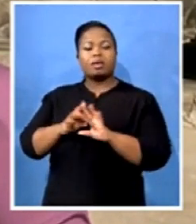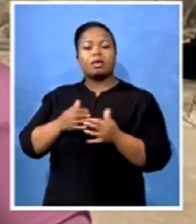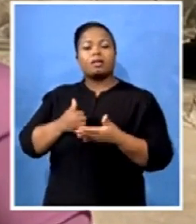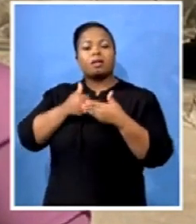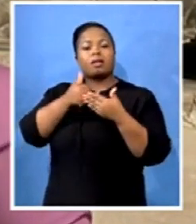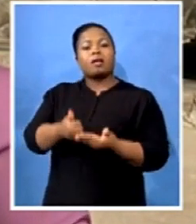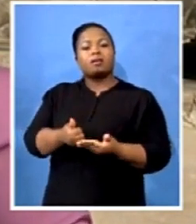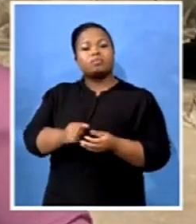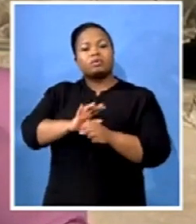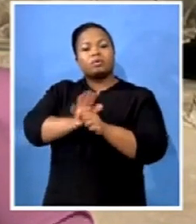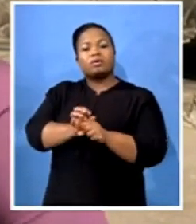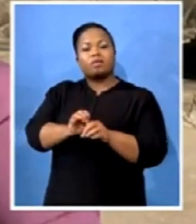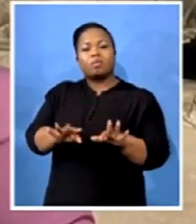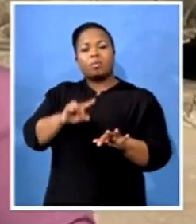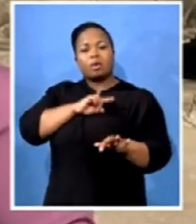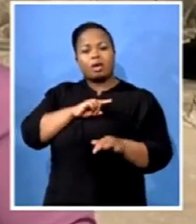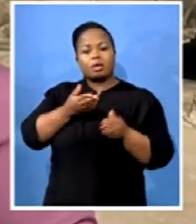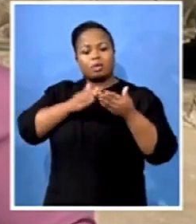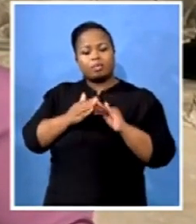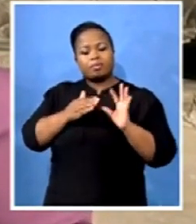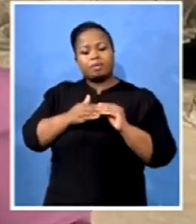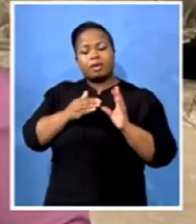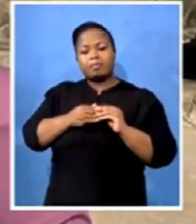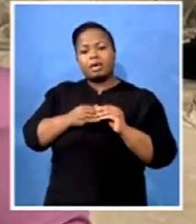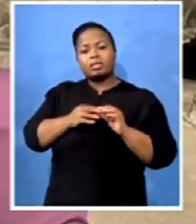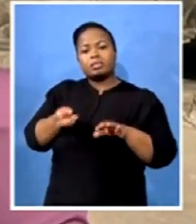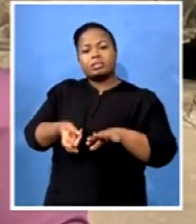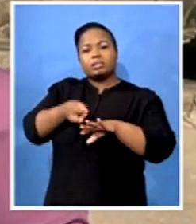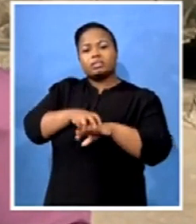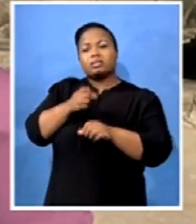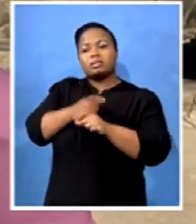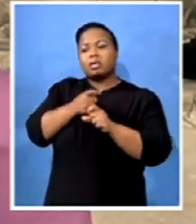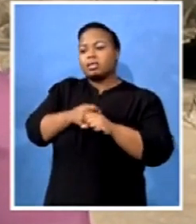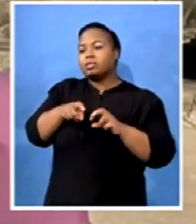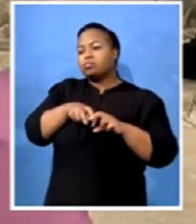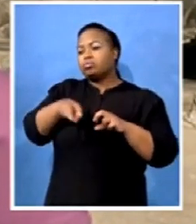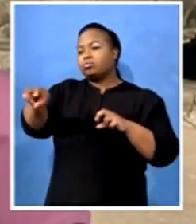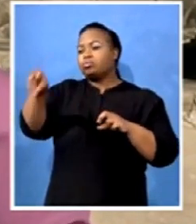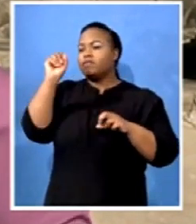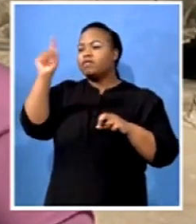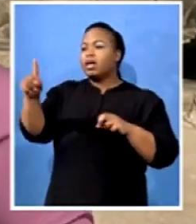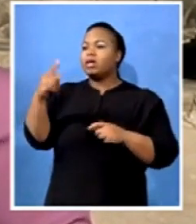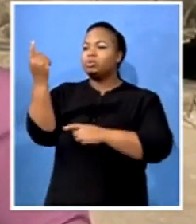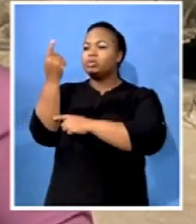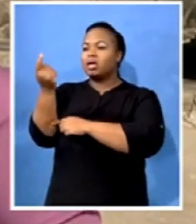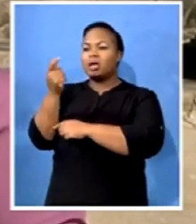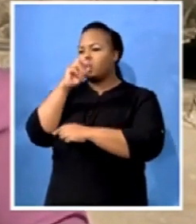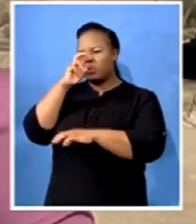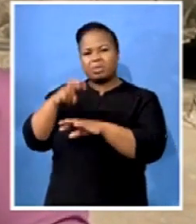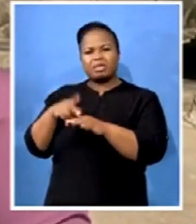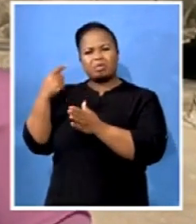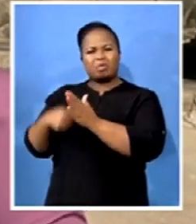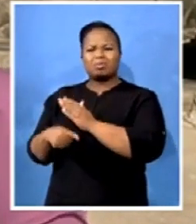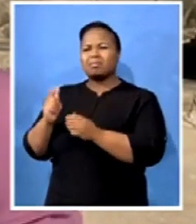their homes to towns, which is also an expenditure in itself, they can walk to a local shop. The rent